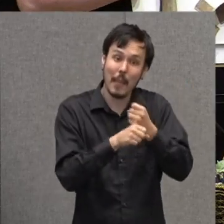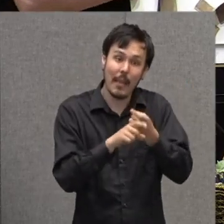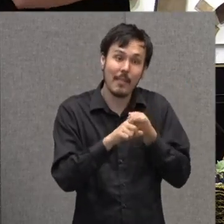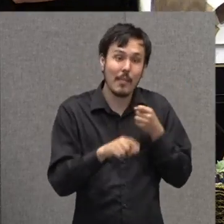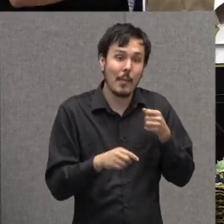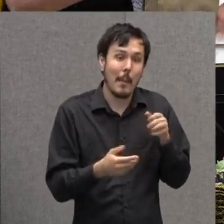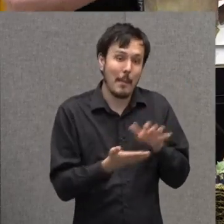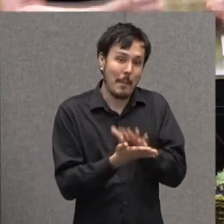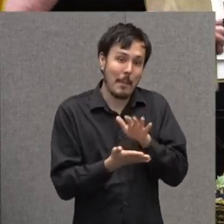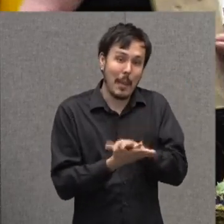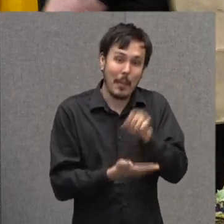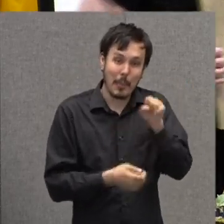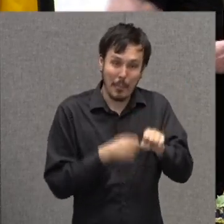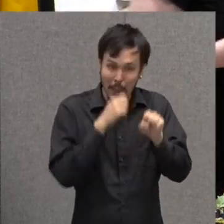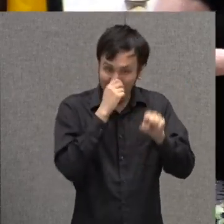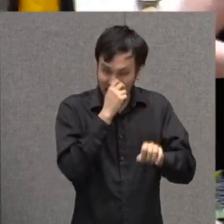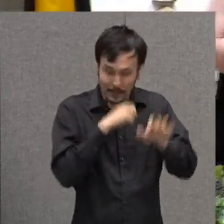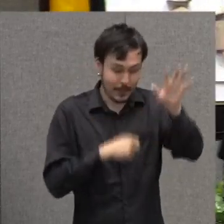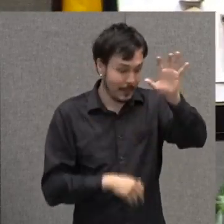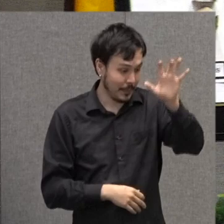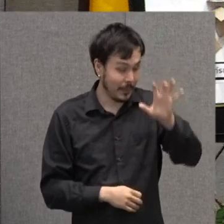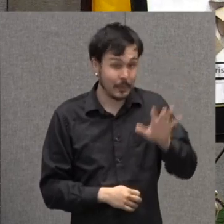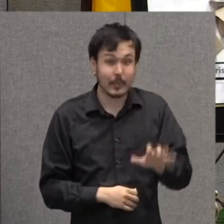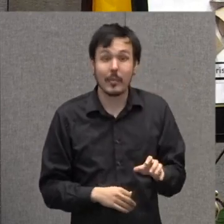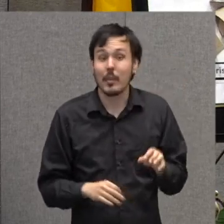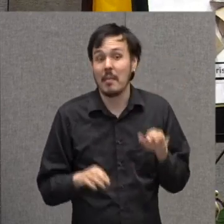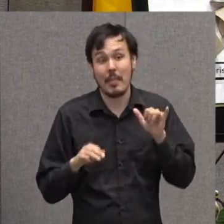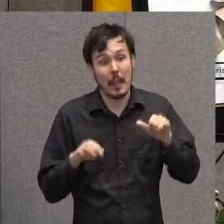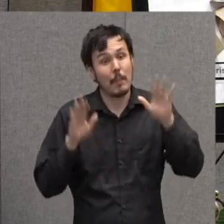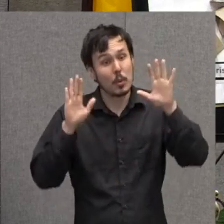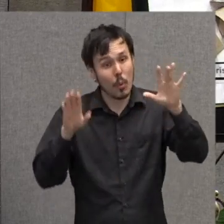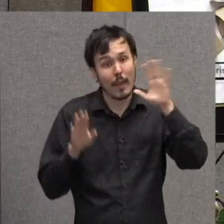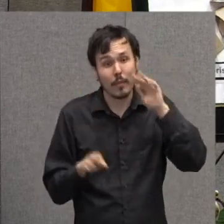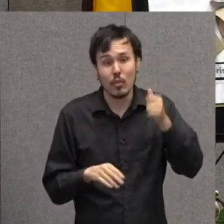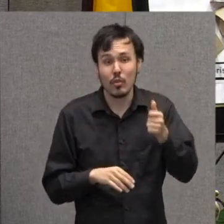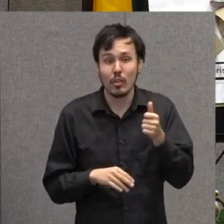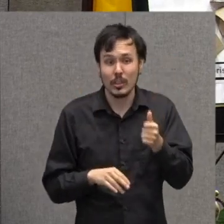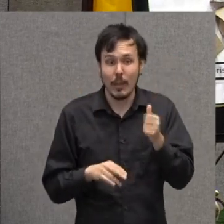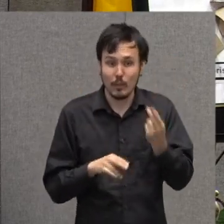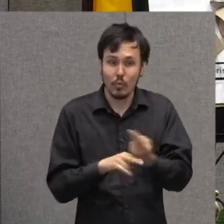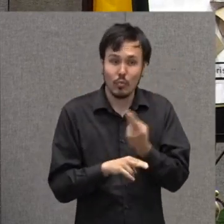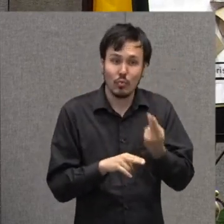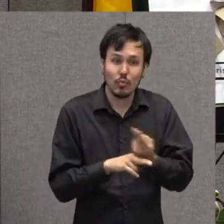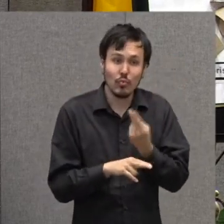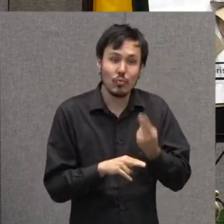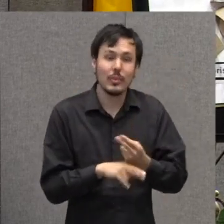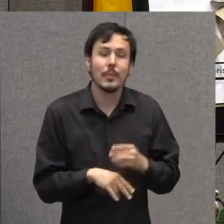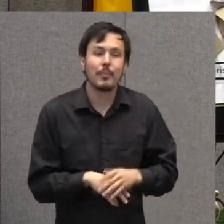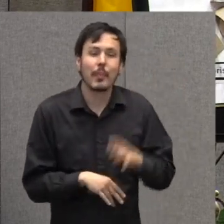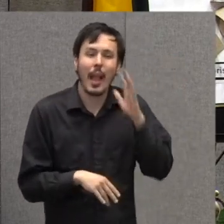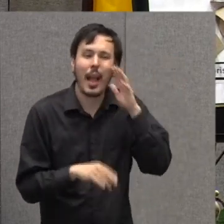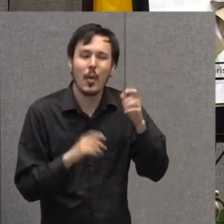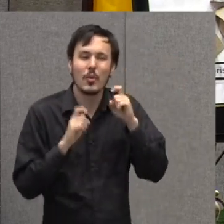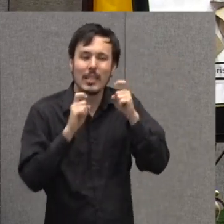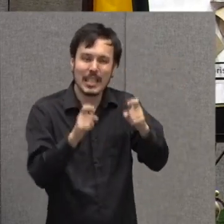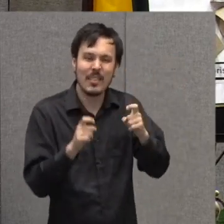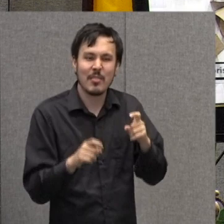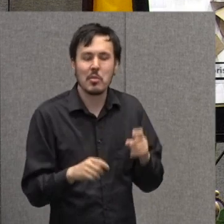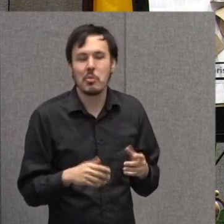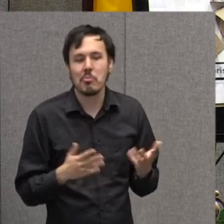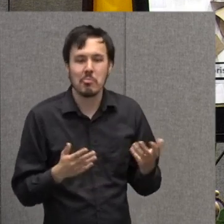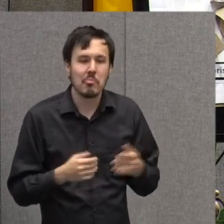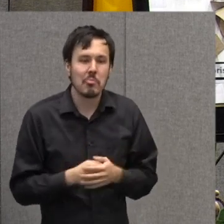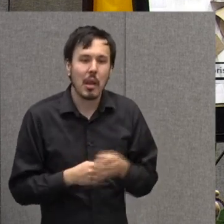okay? So a paper bag would be great to get your hands on. So I'm going to give you all just a minute